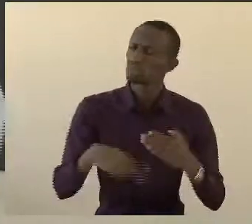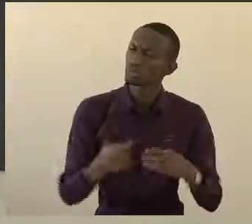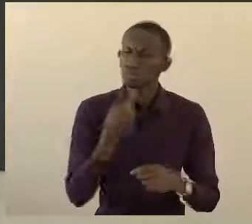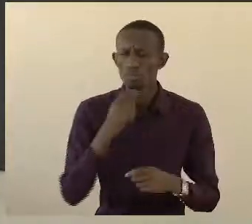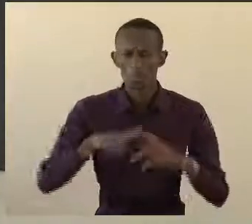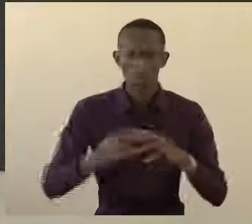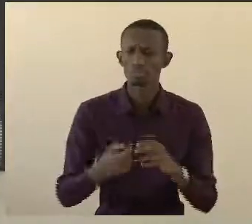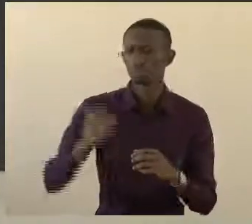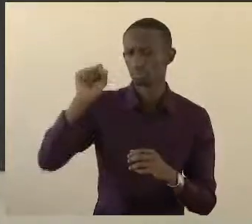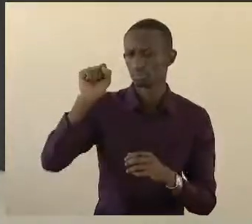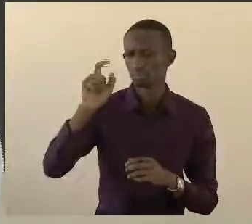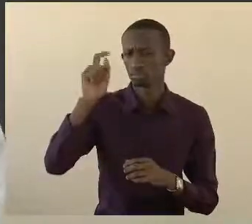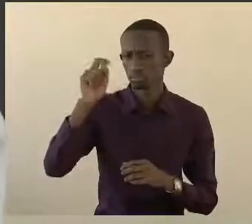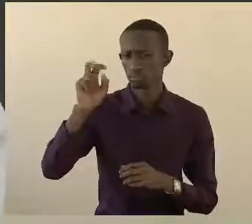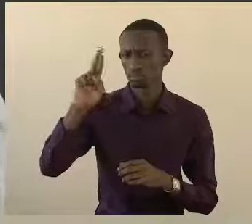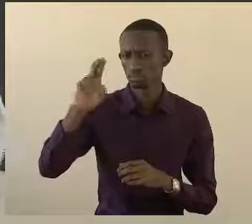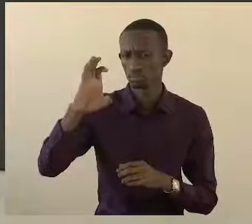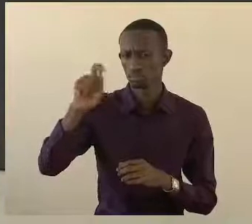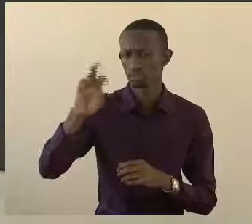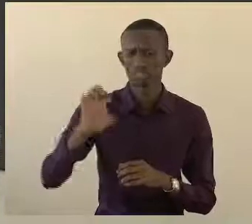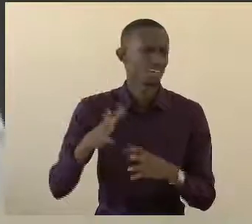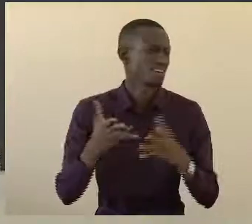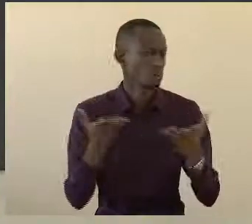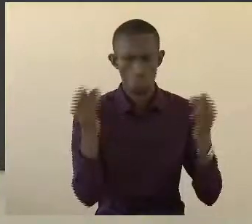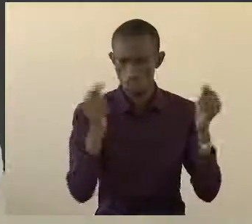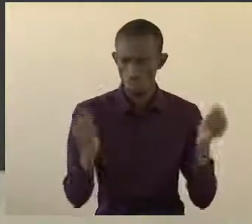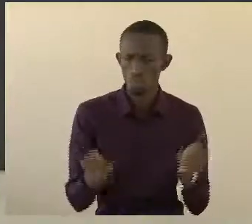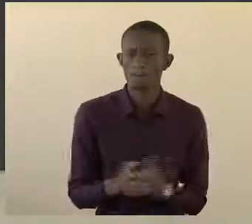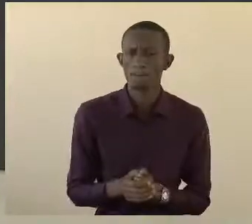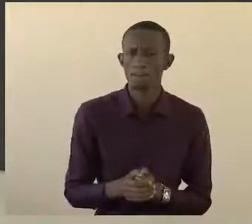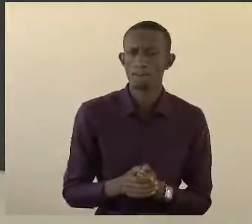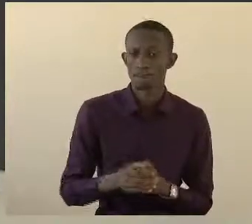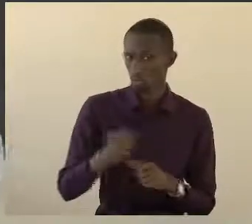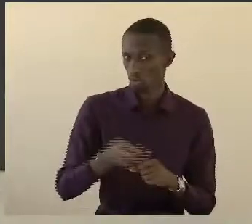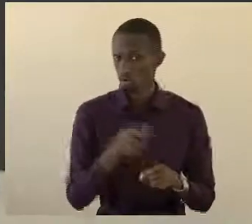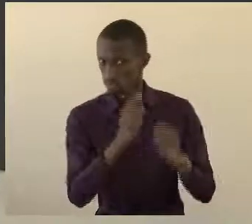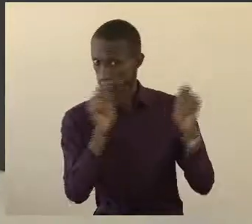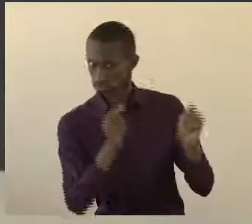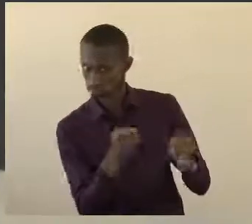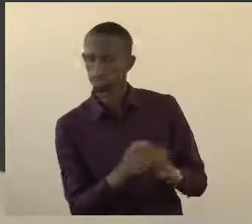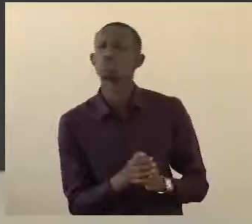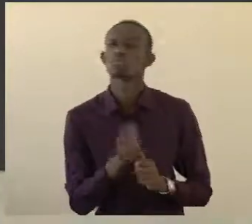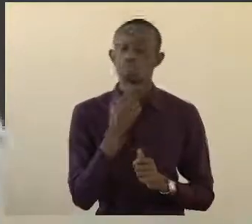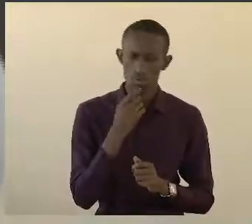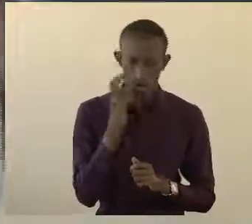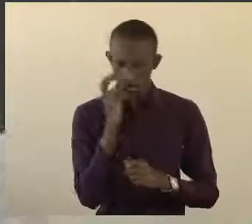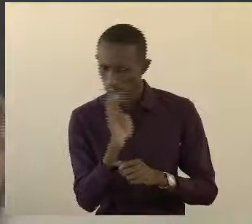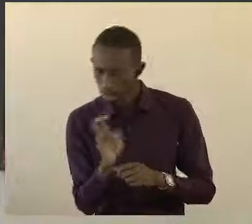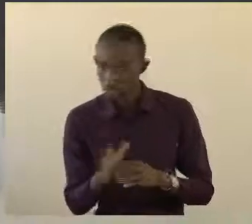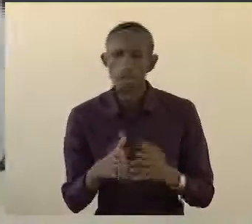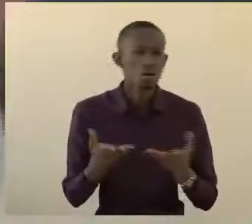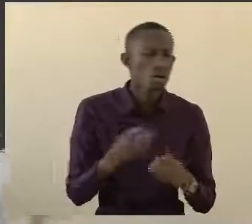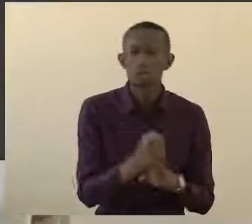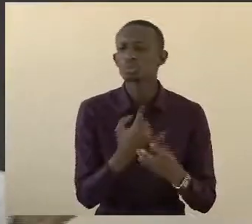then from the structures, you will check on what is to be done, what you can do so that you can